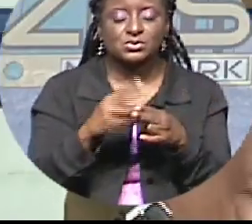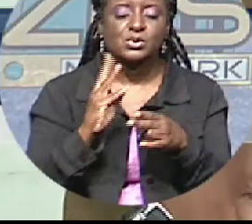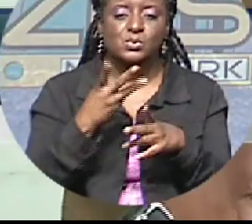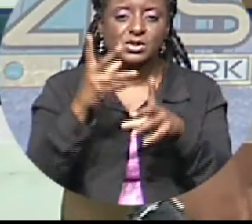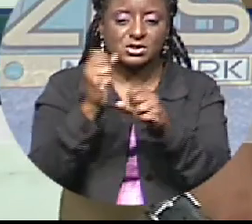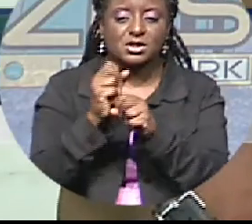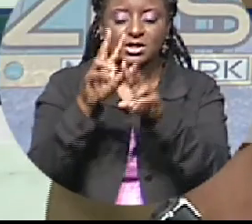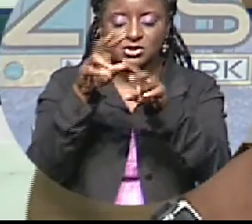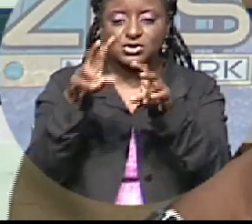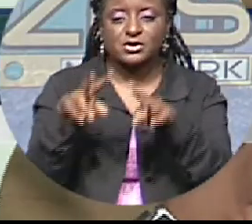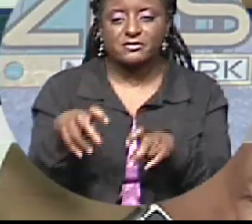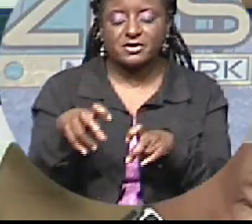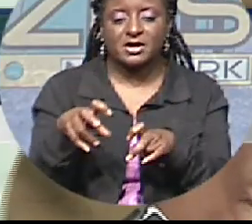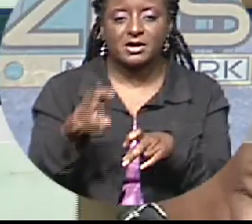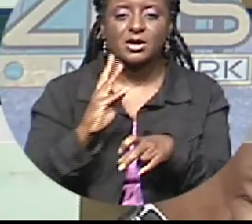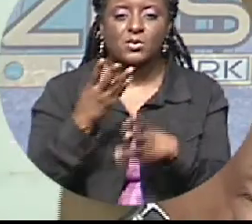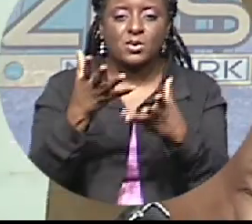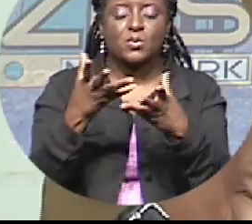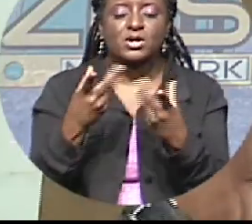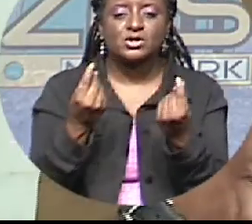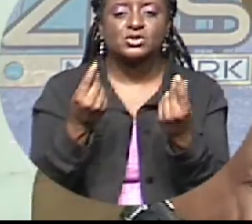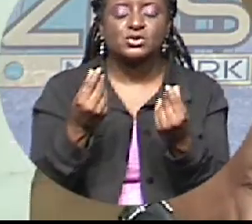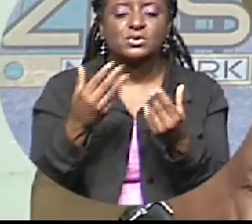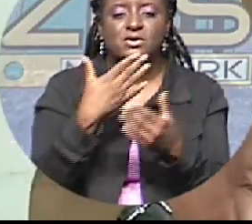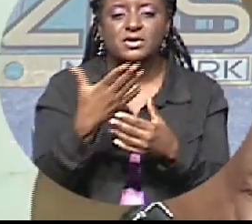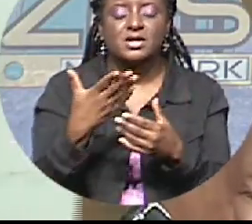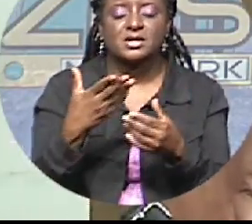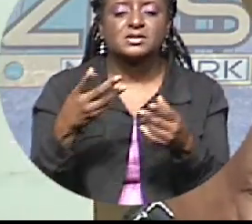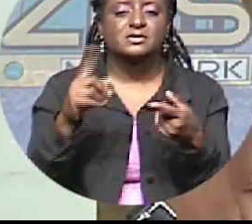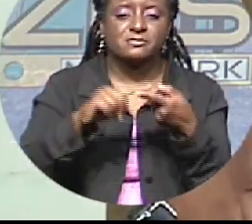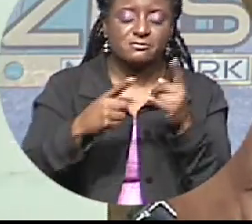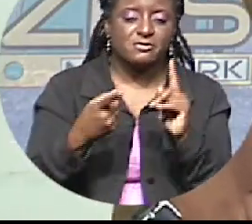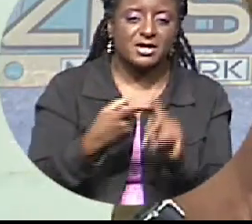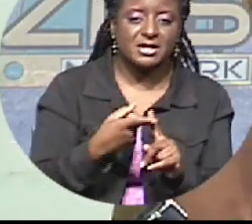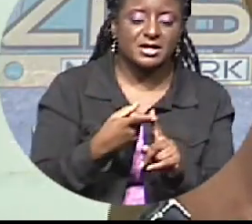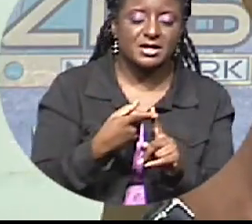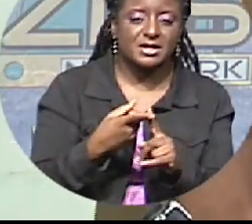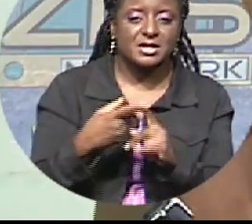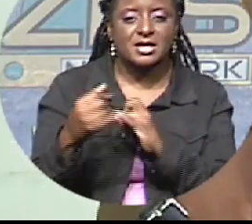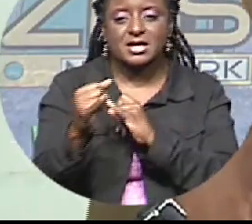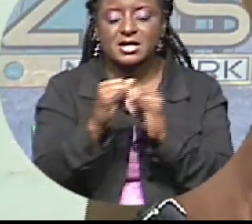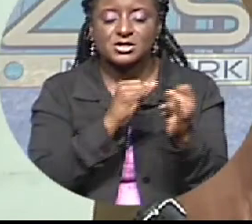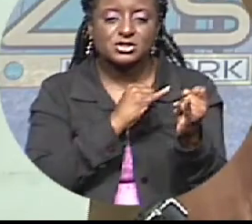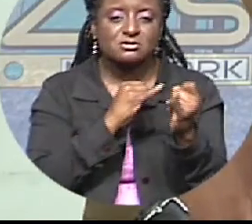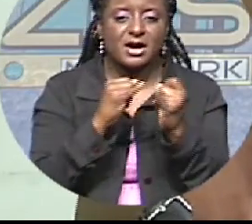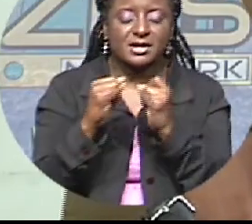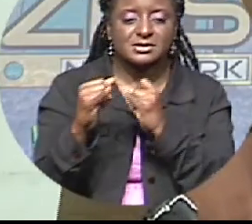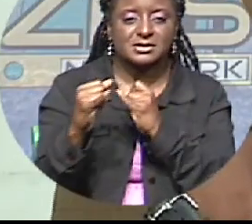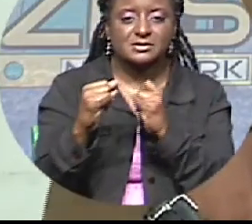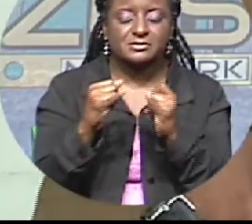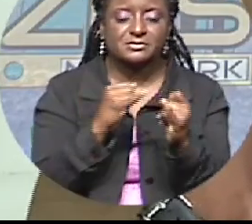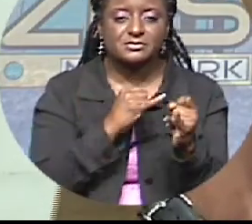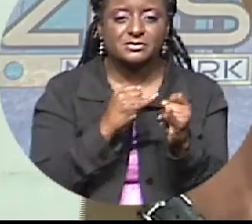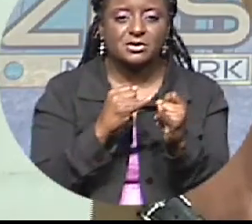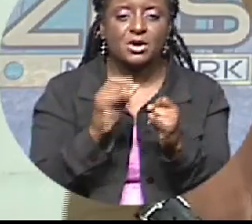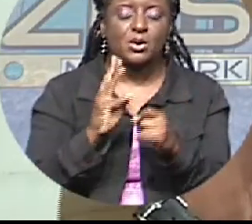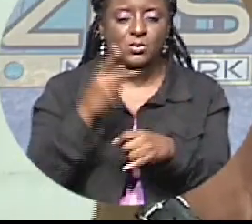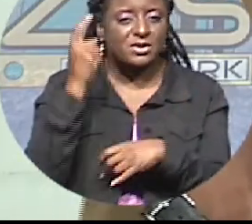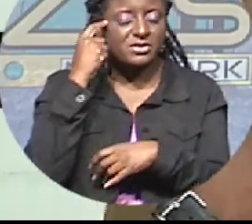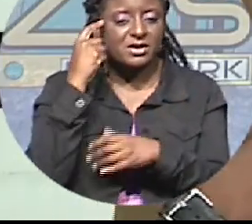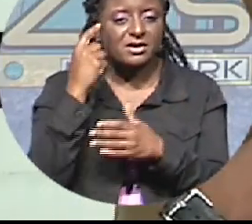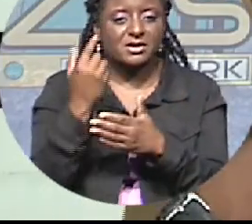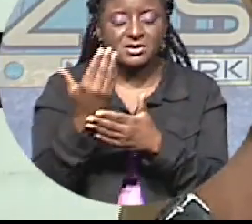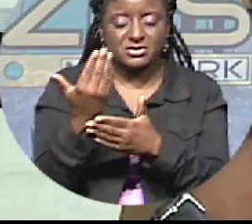to do some things that were more friendly, more interactive, and we think that the last mascot was not